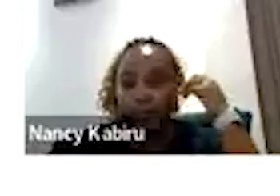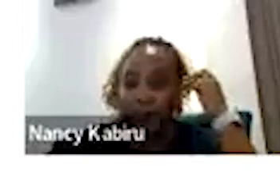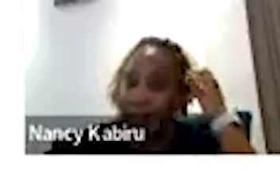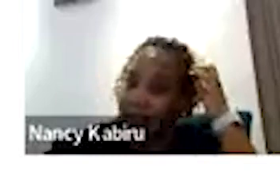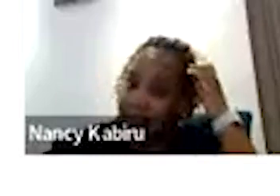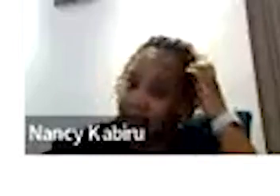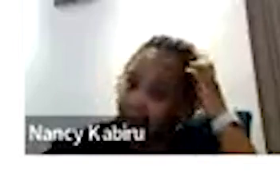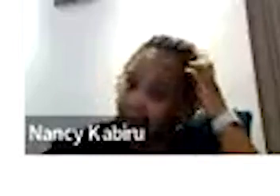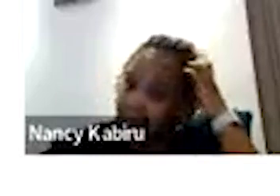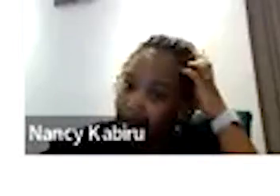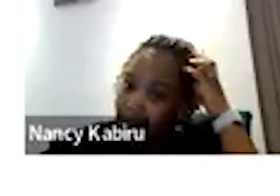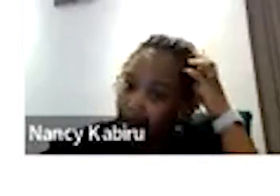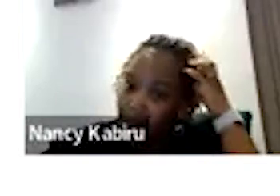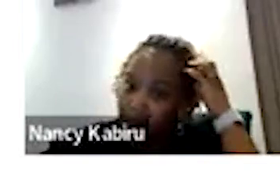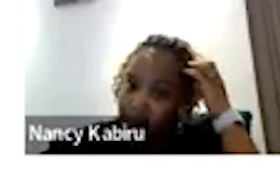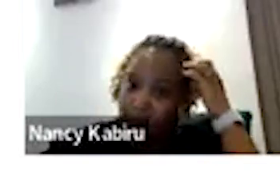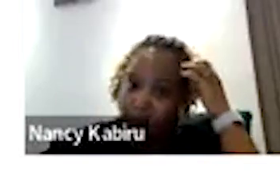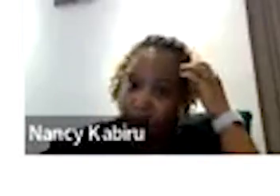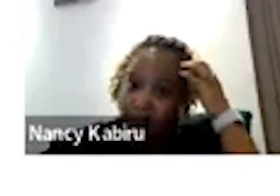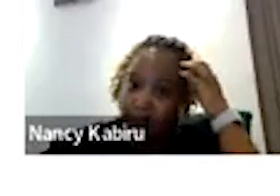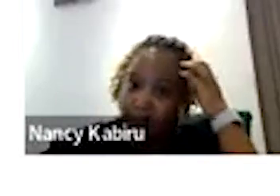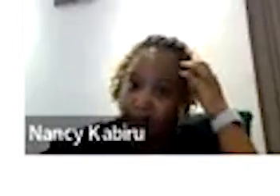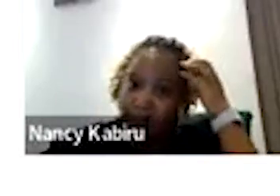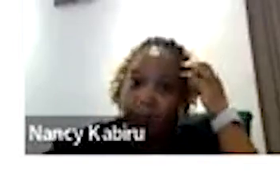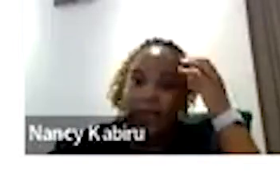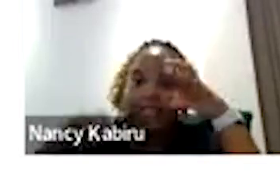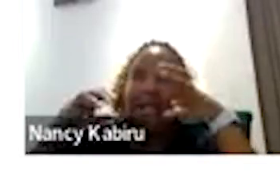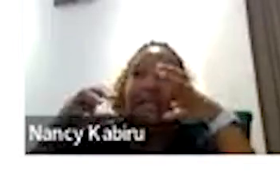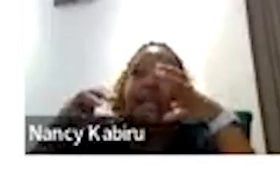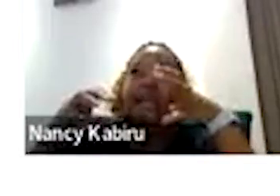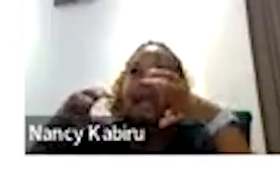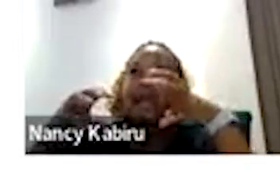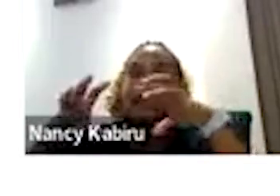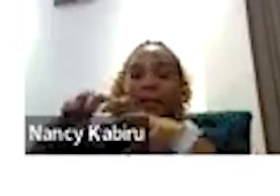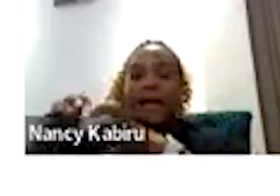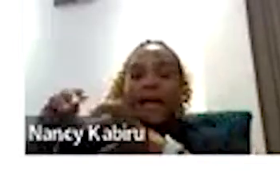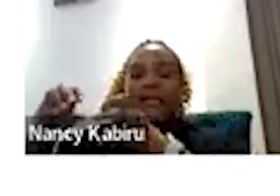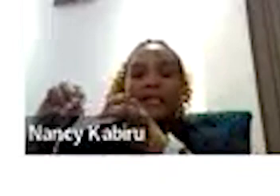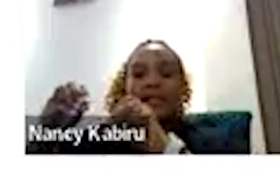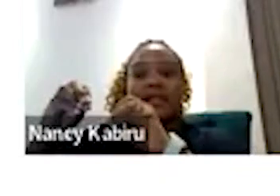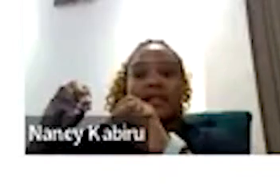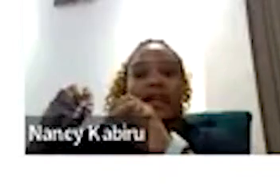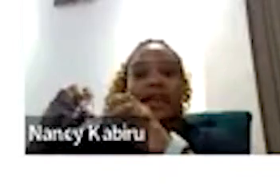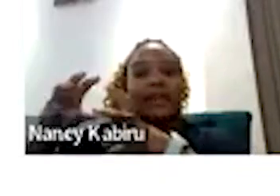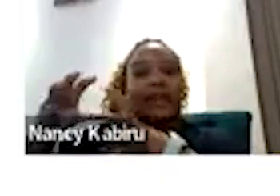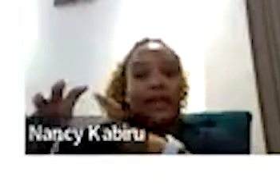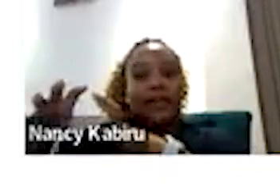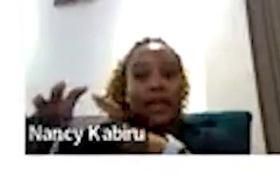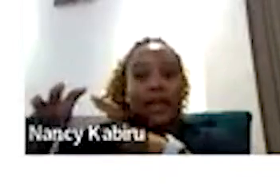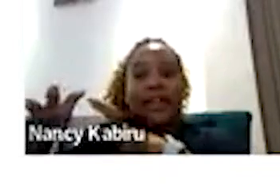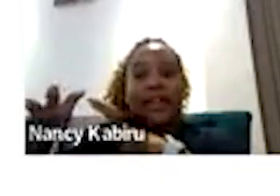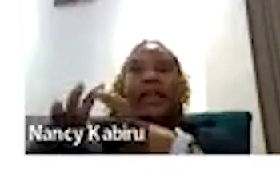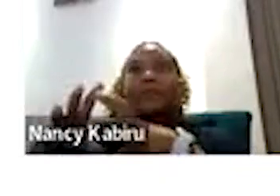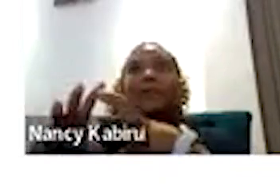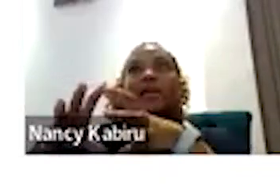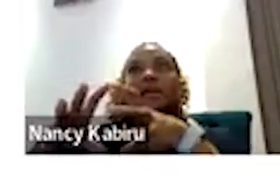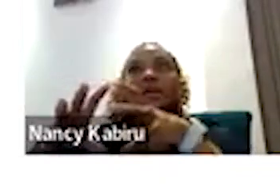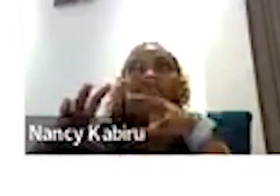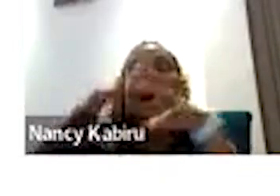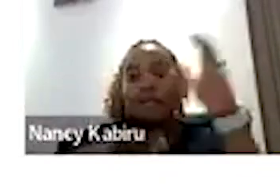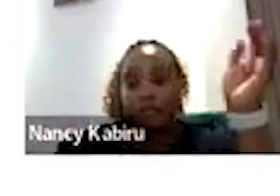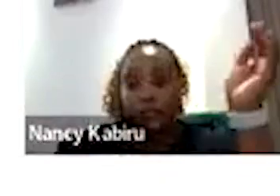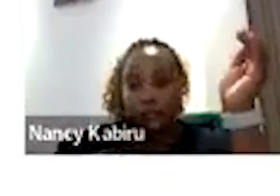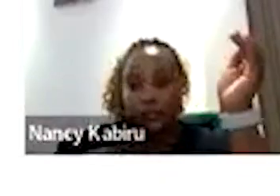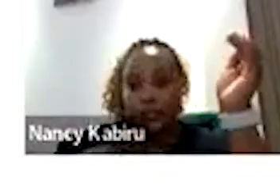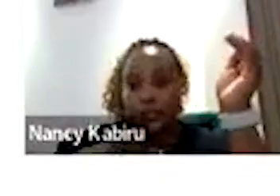a coping mechanism, right? But coping mechanisms can be healthy and they can